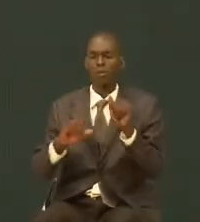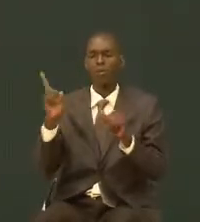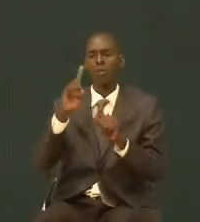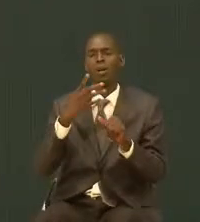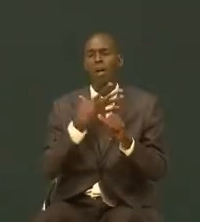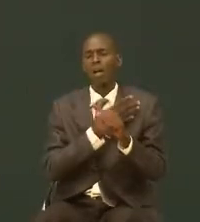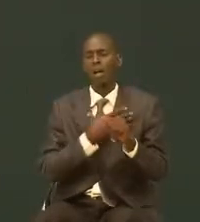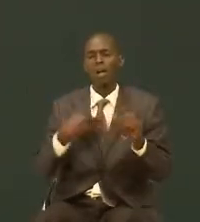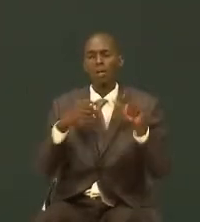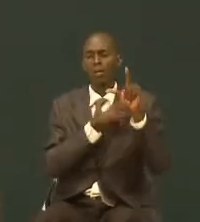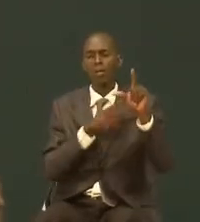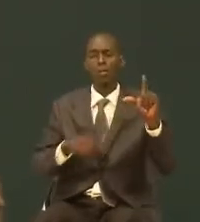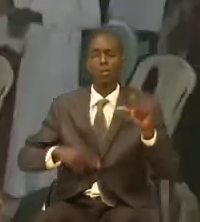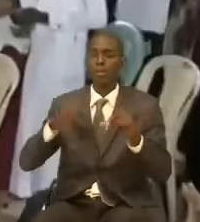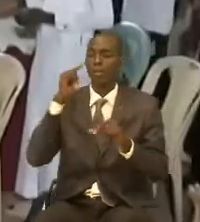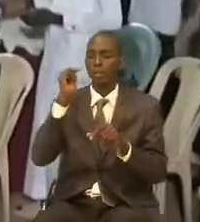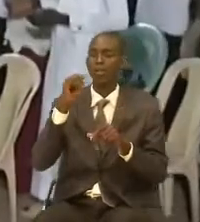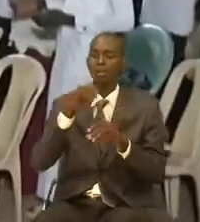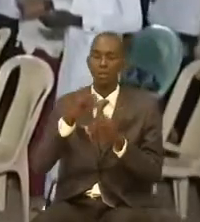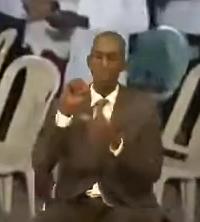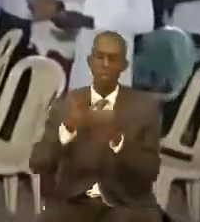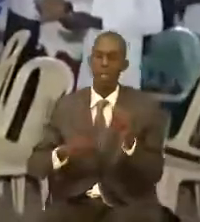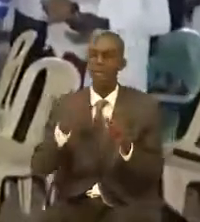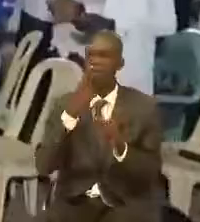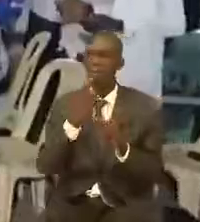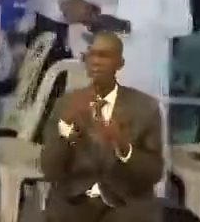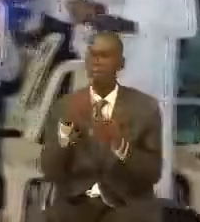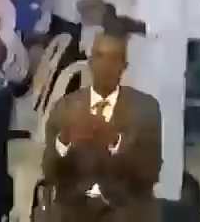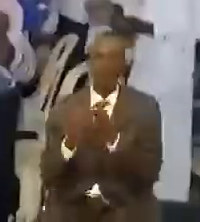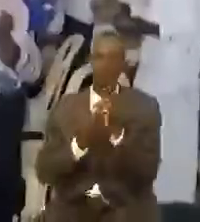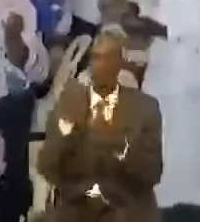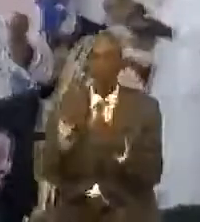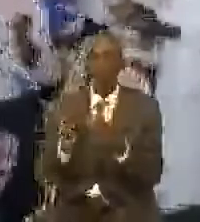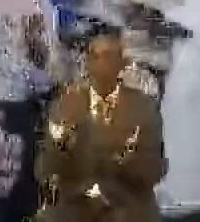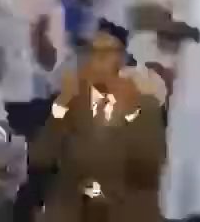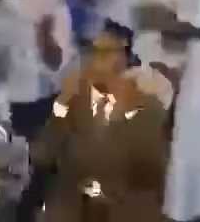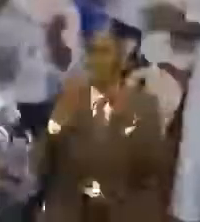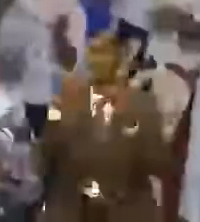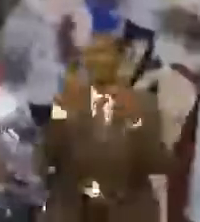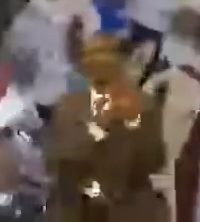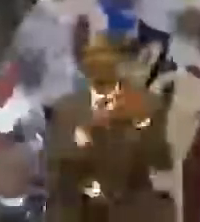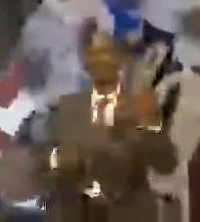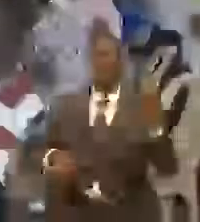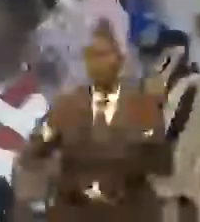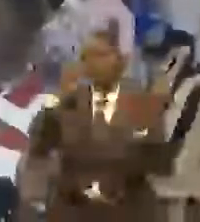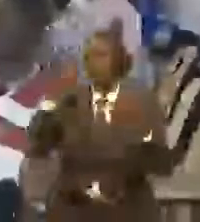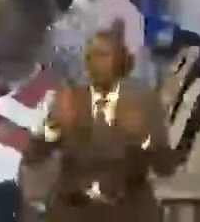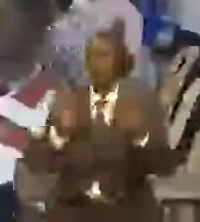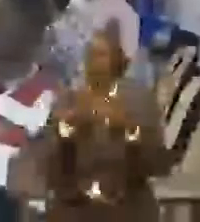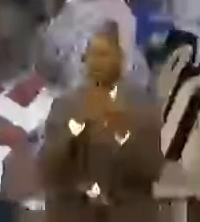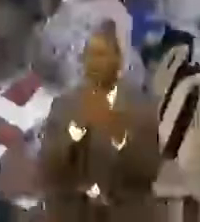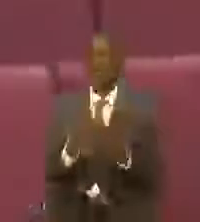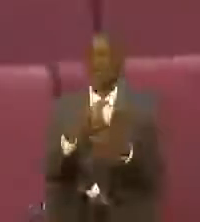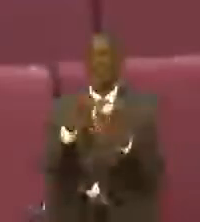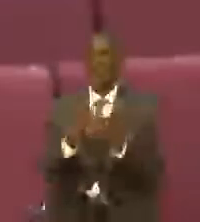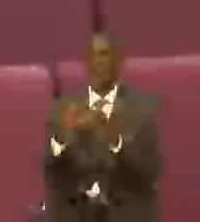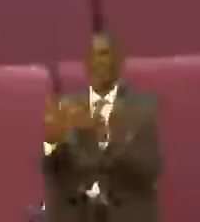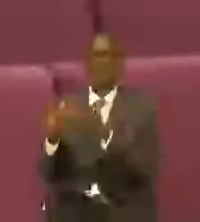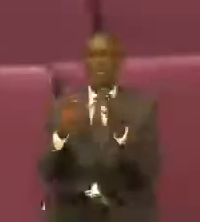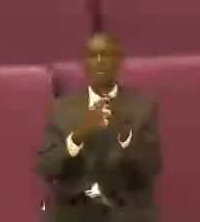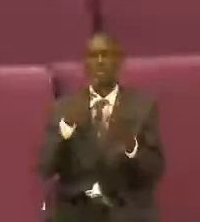testimonies in every mouth thank you a lot because i know you have answered in jesus